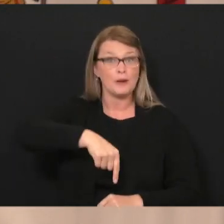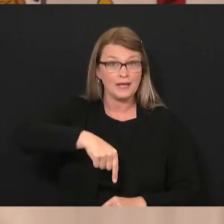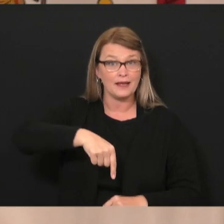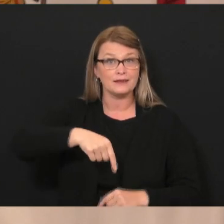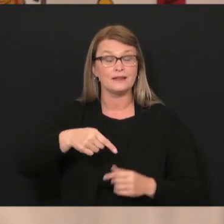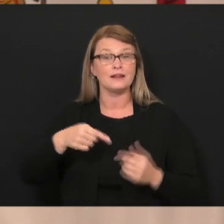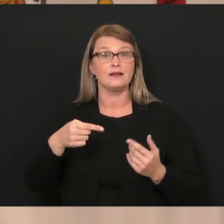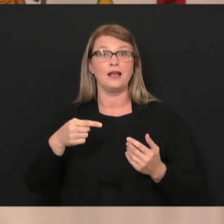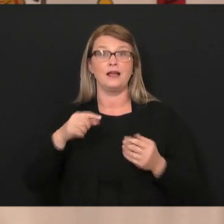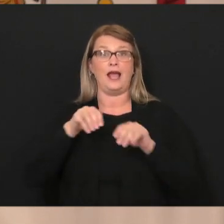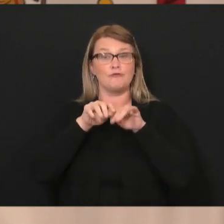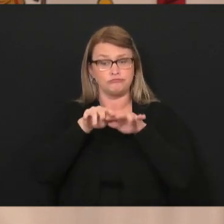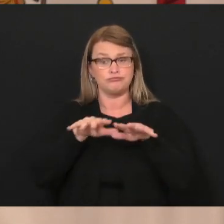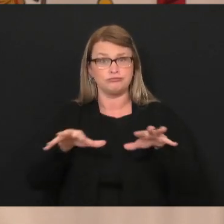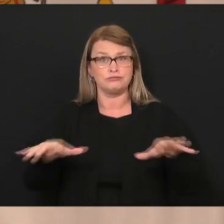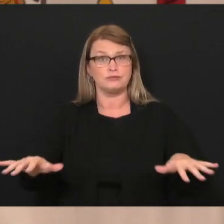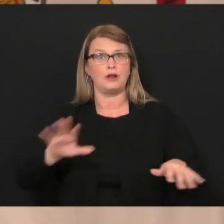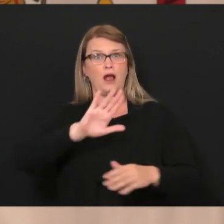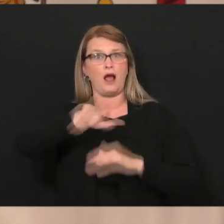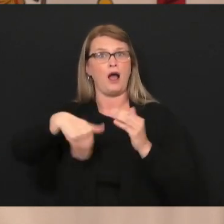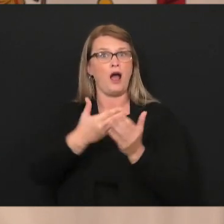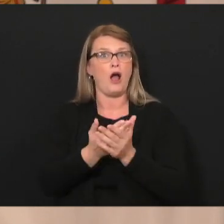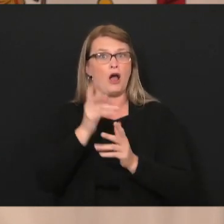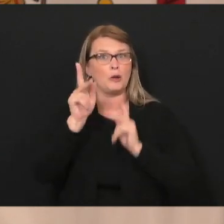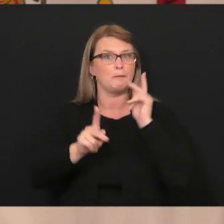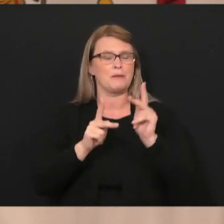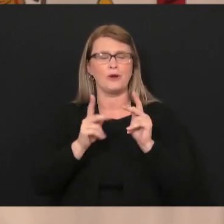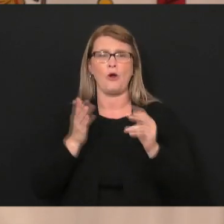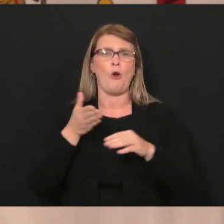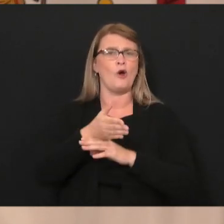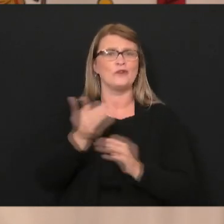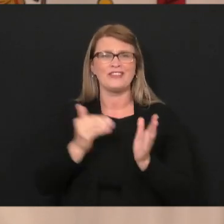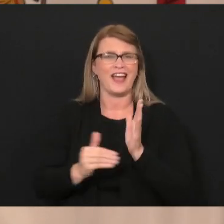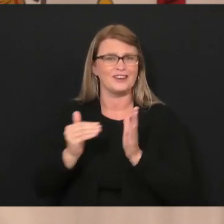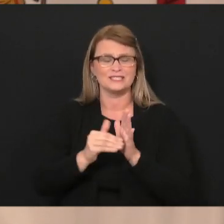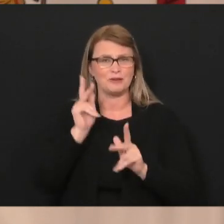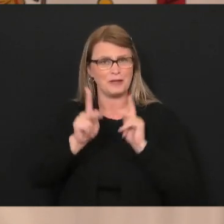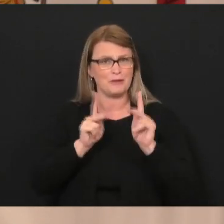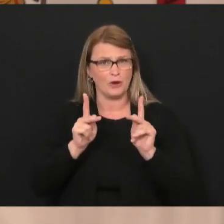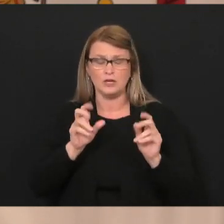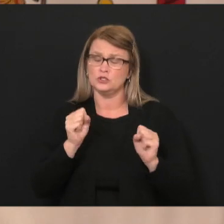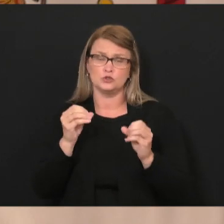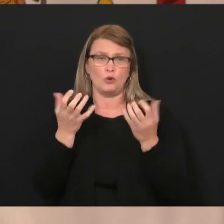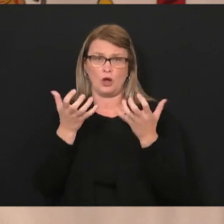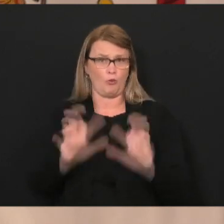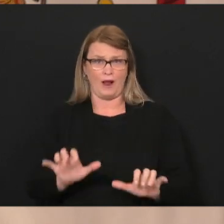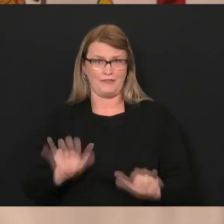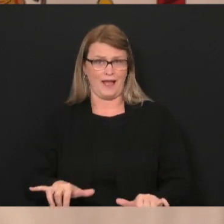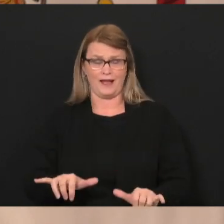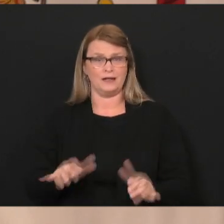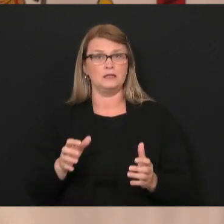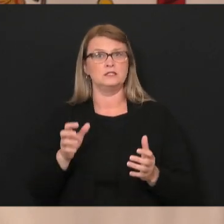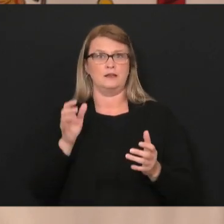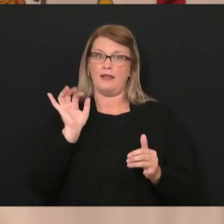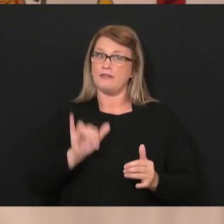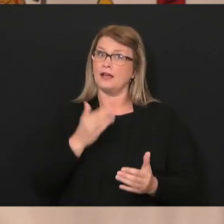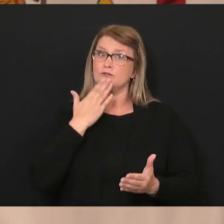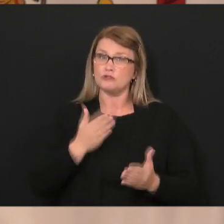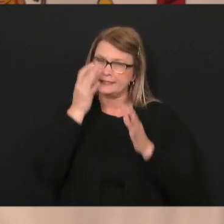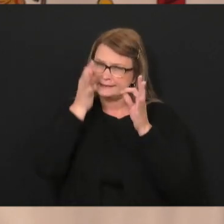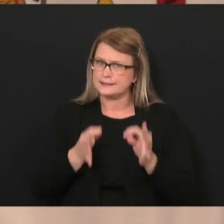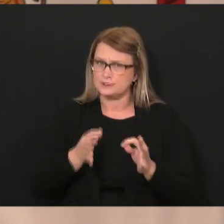basically contaminating or infecting thousands. That's all there is to it. We're really moving in the right way